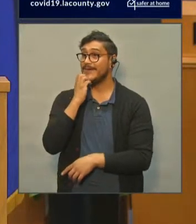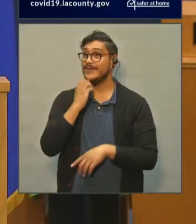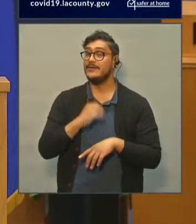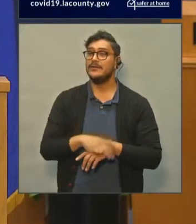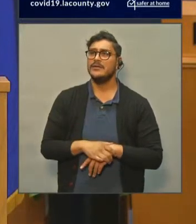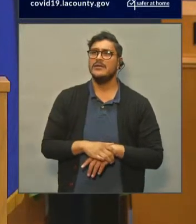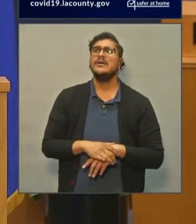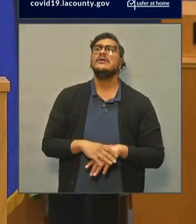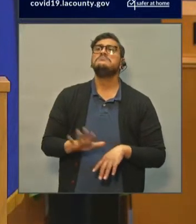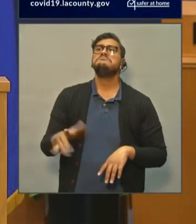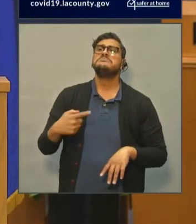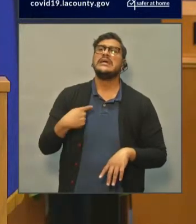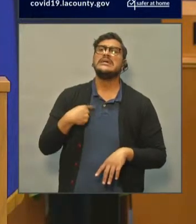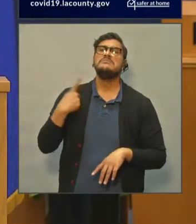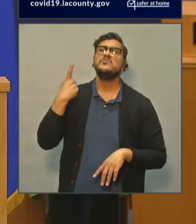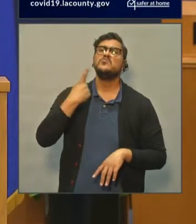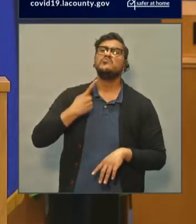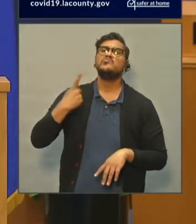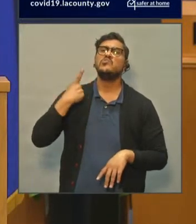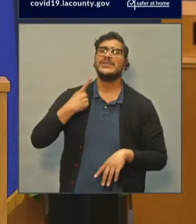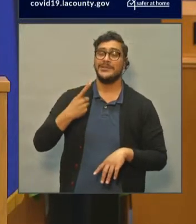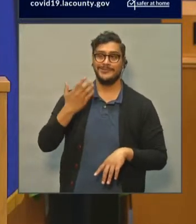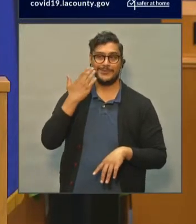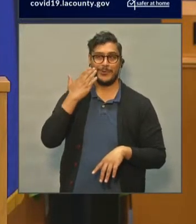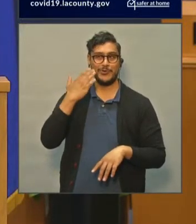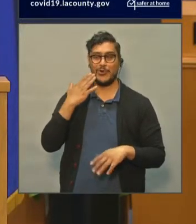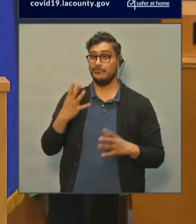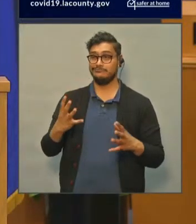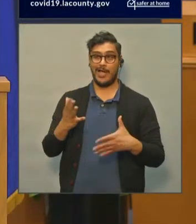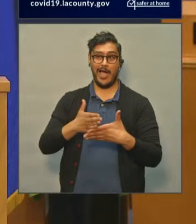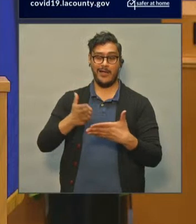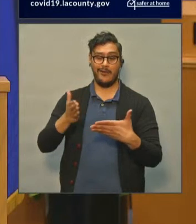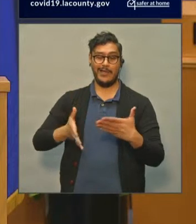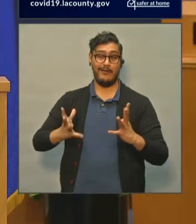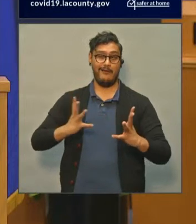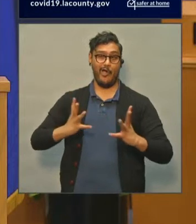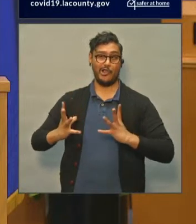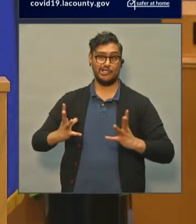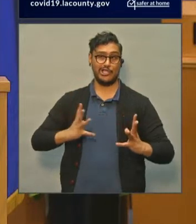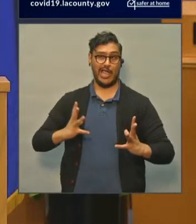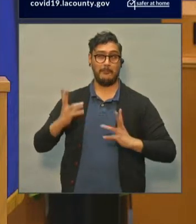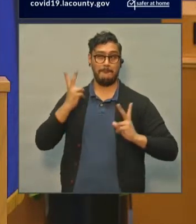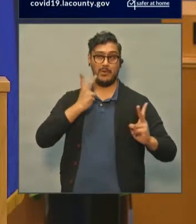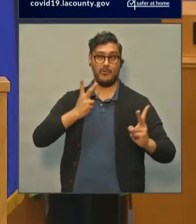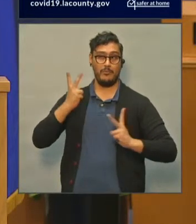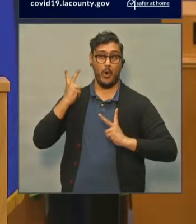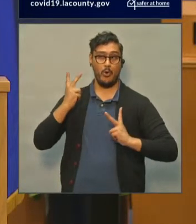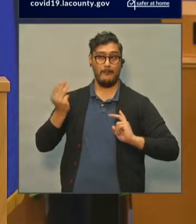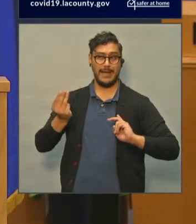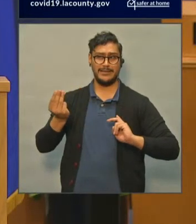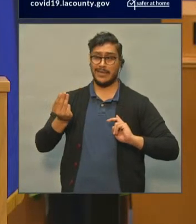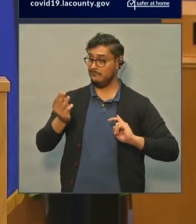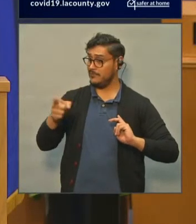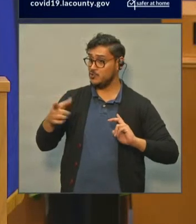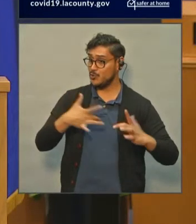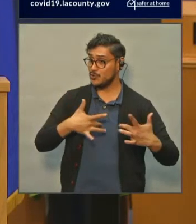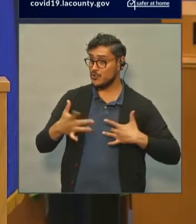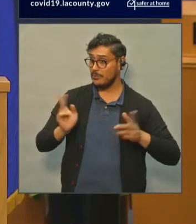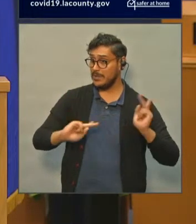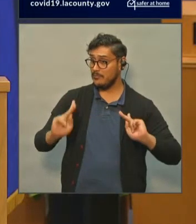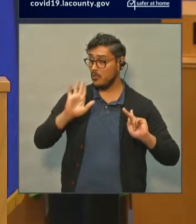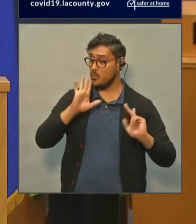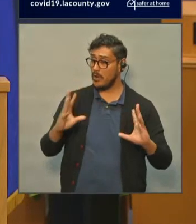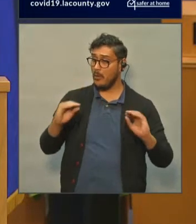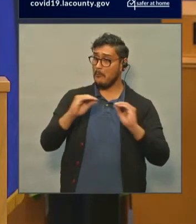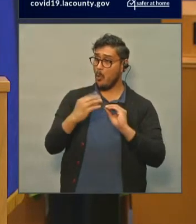was just wondering, with the holiday weekend here, how concerned are you that people might be out and about more and